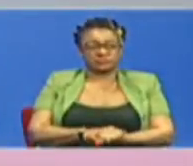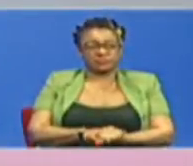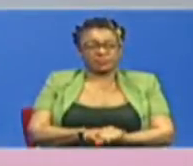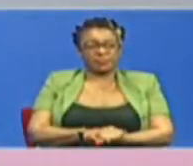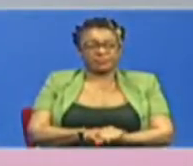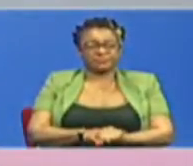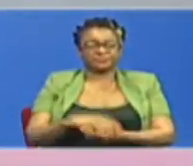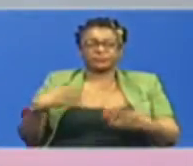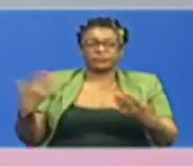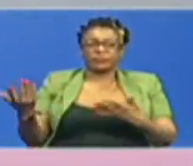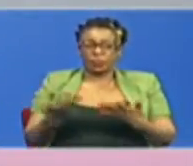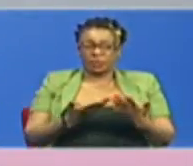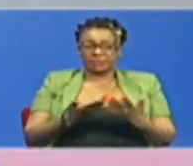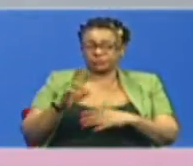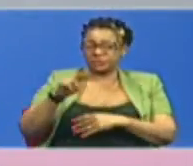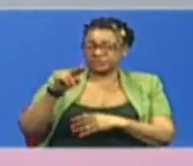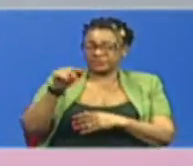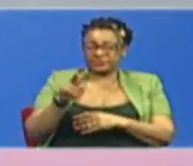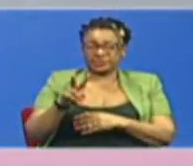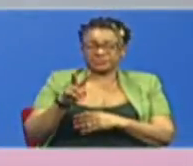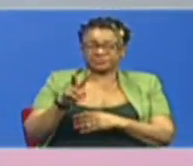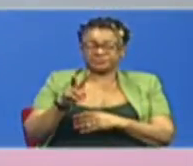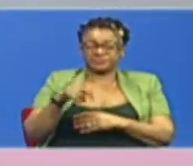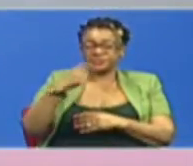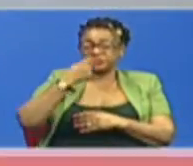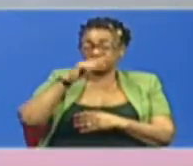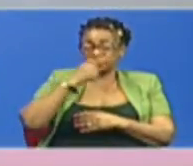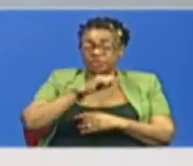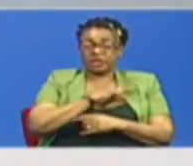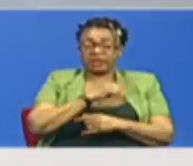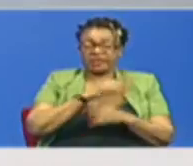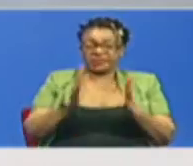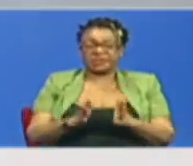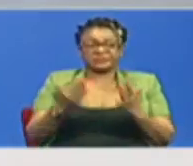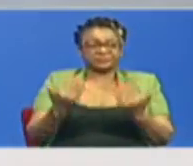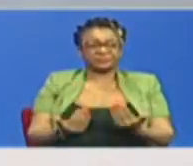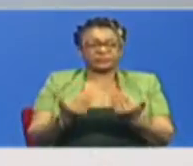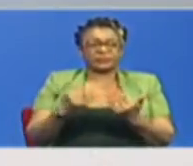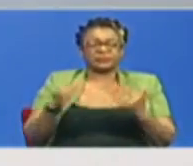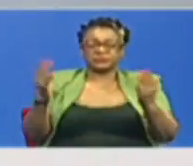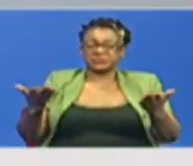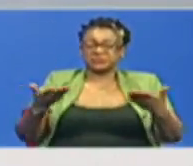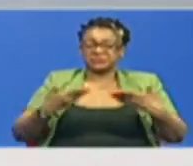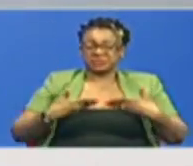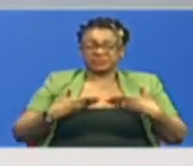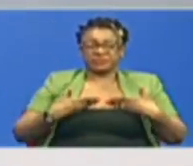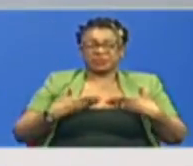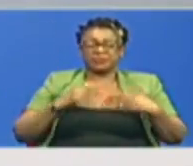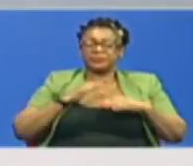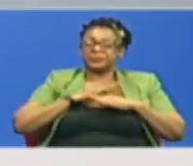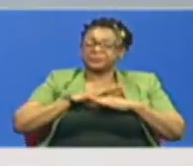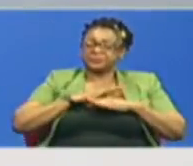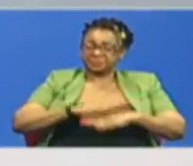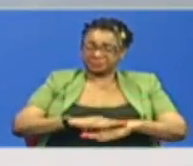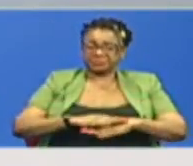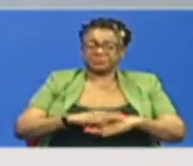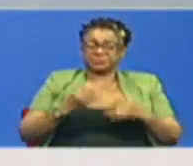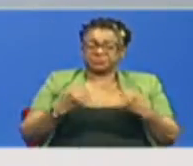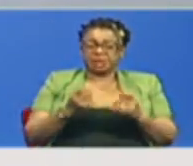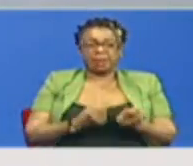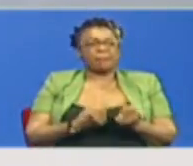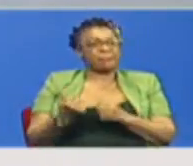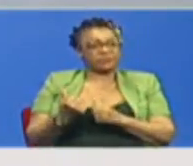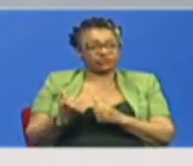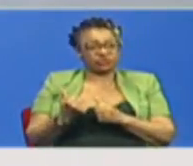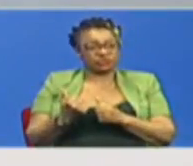Welcome back to NTV Tonight. Kitui Governor Charity Ngilu has received a temporary reprieve in the attempt to impeach her after